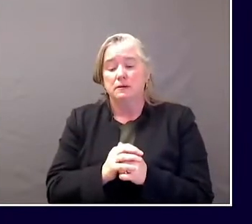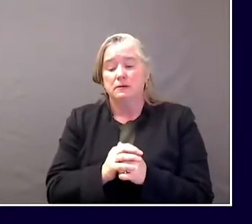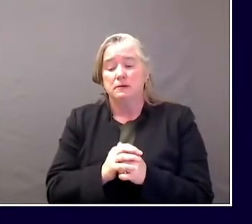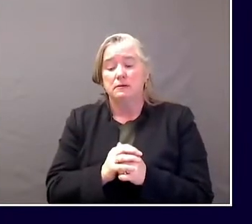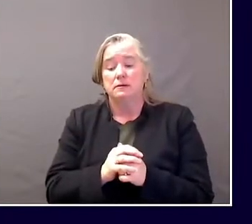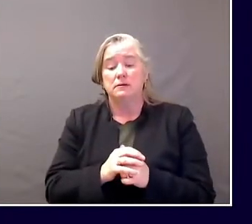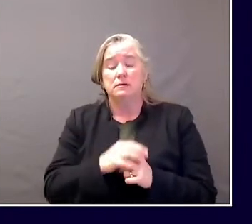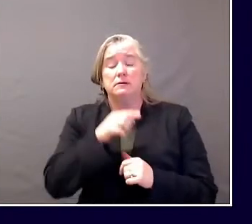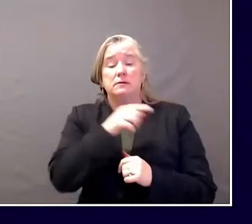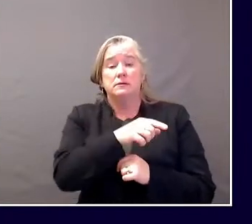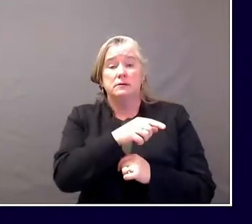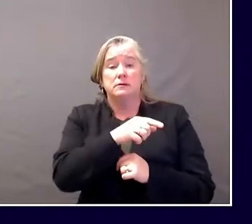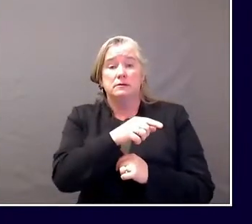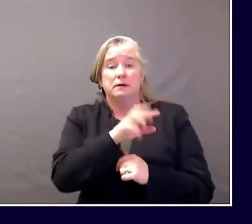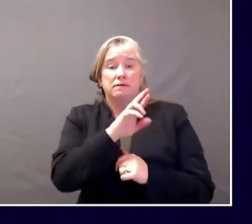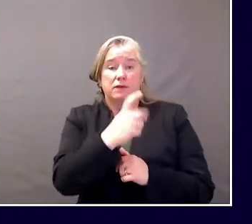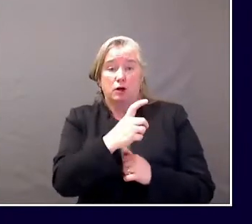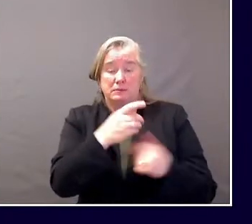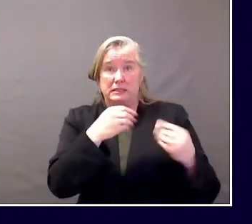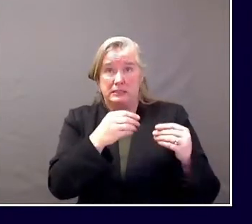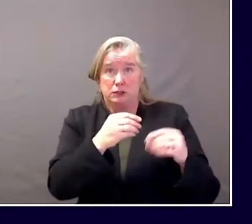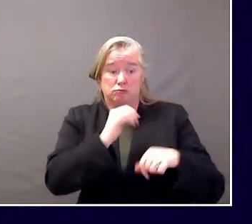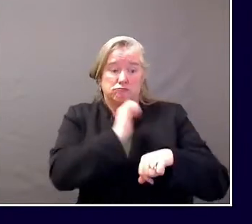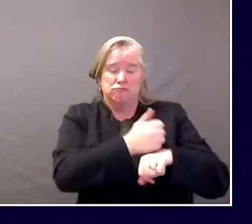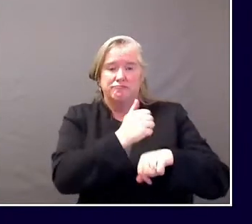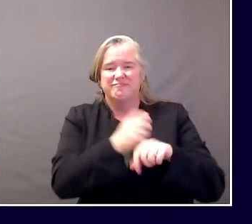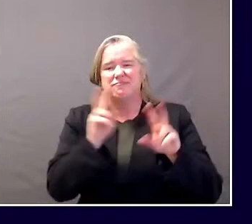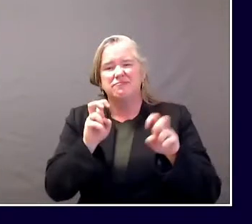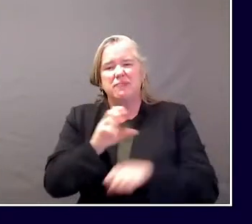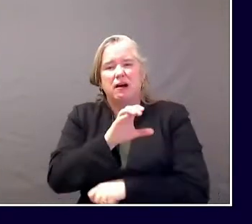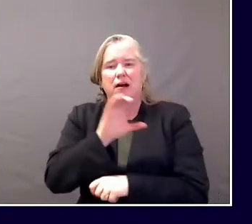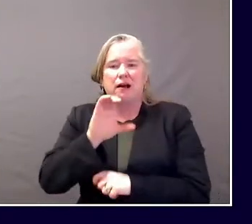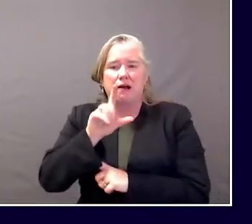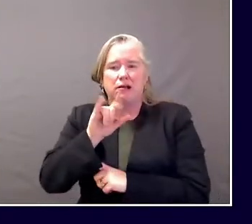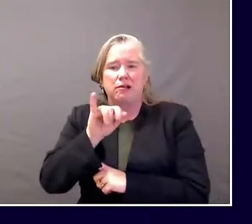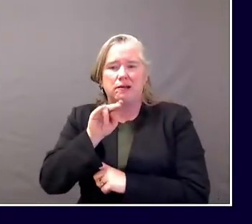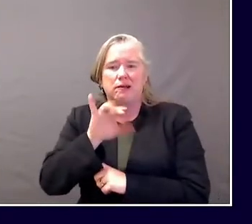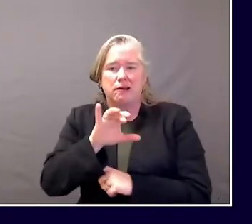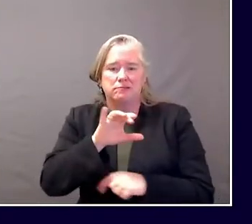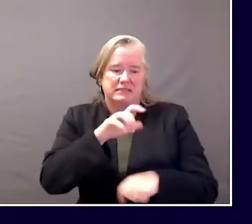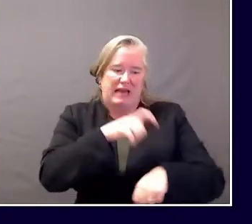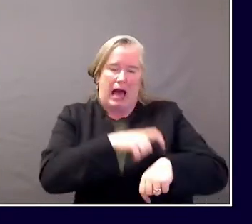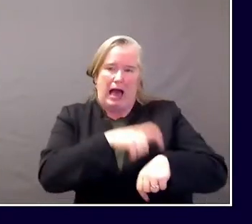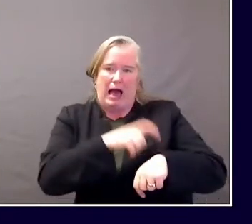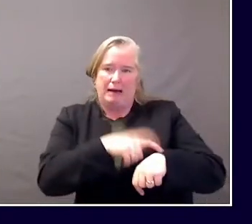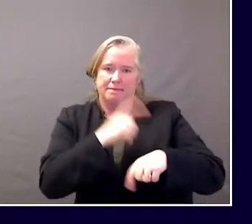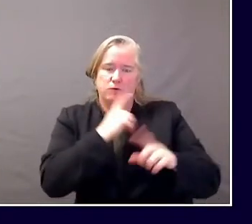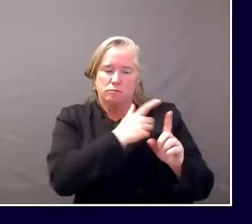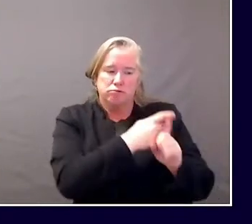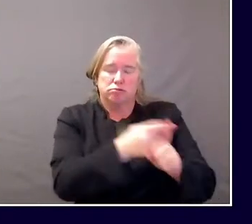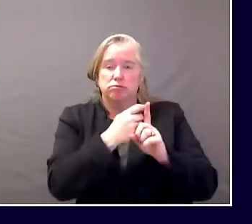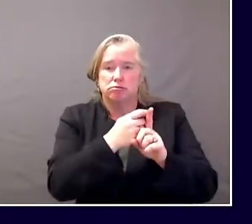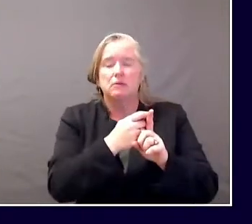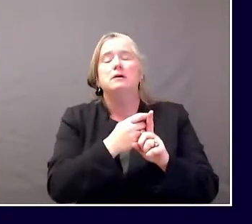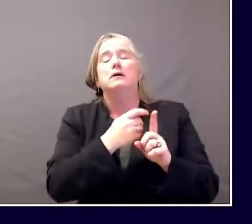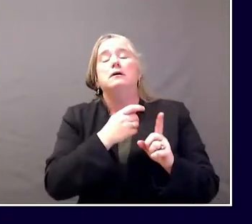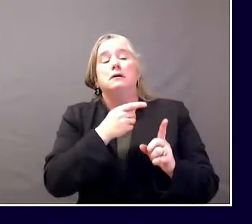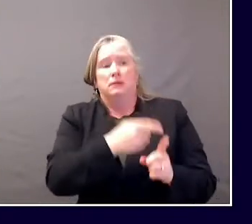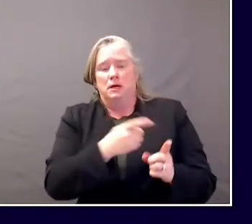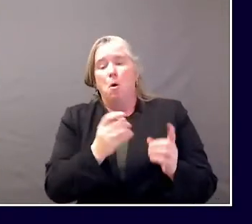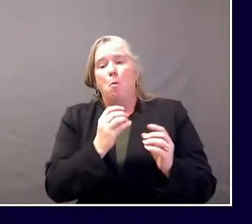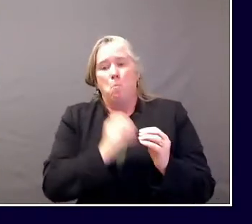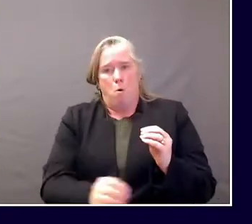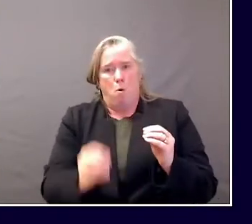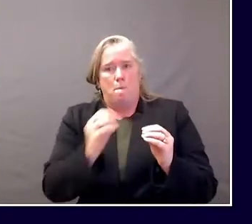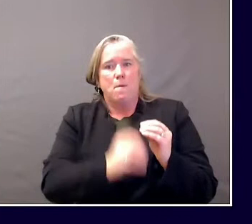scheduled is hitting its stride. Those clinics have started to get scheduled with the velocity, the regularity that we were hoping to